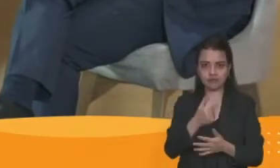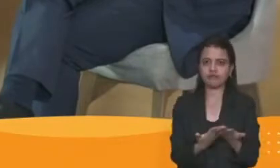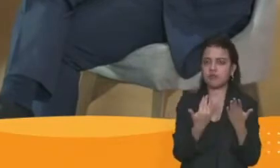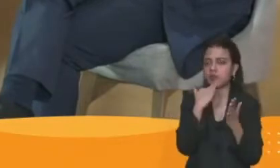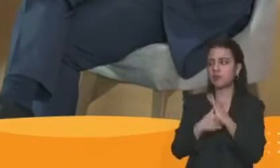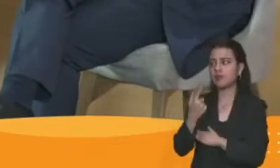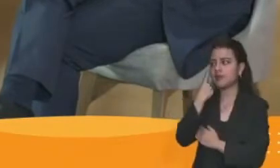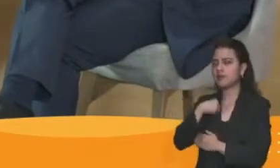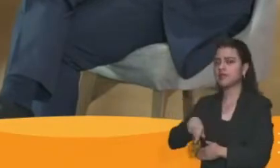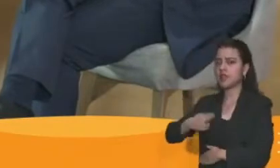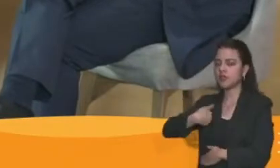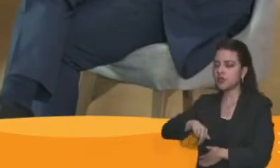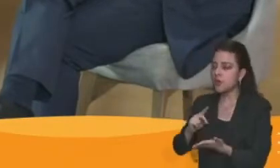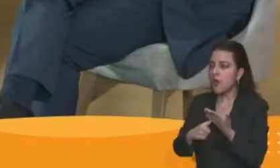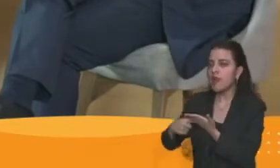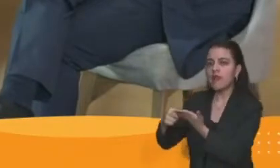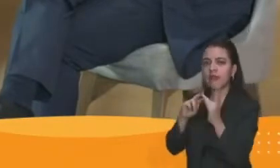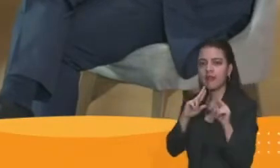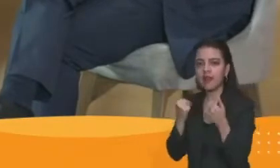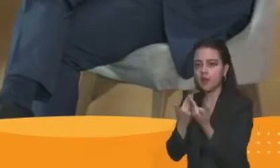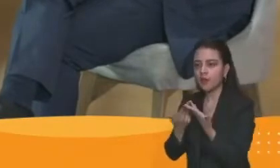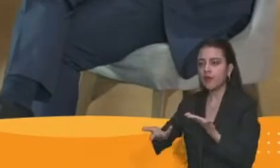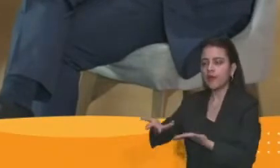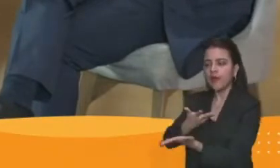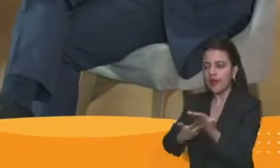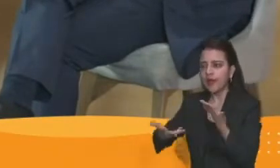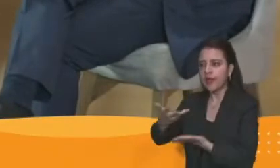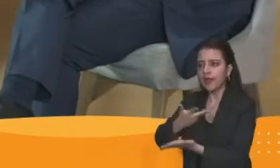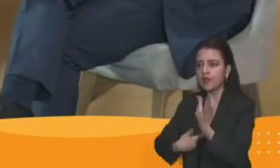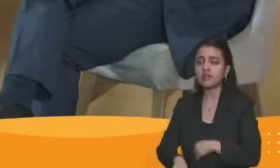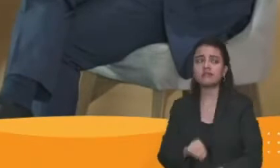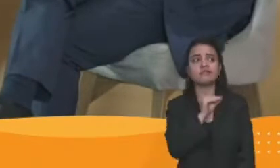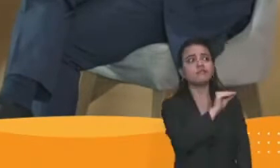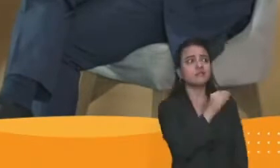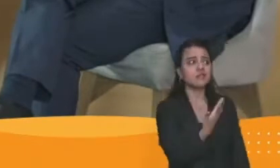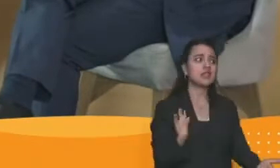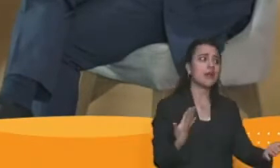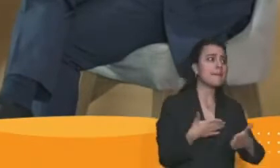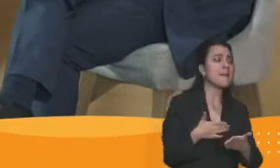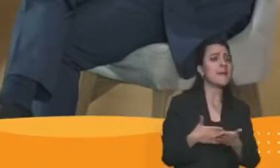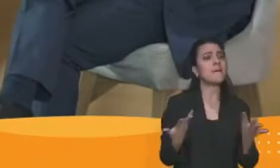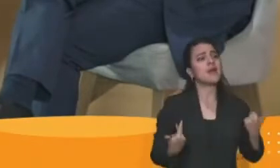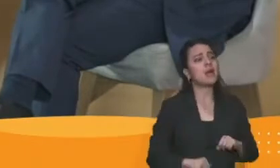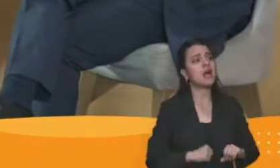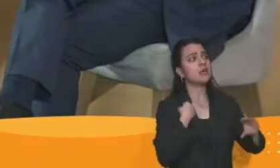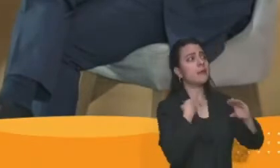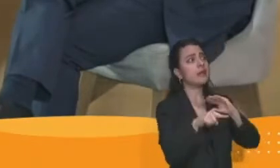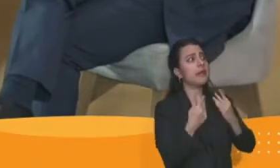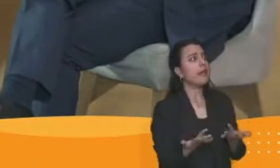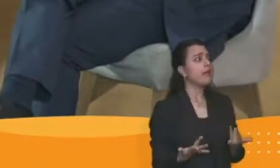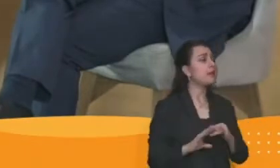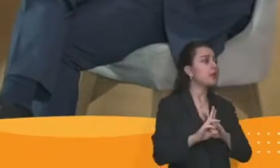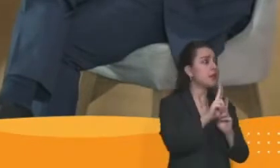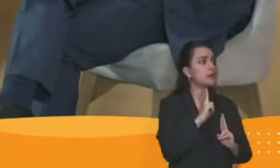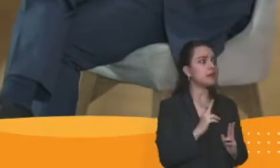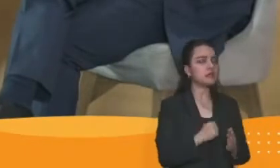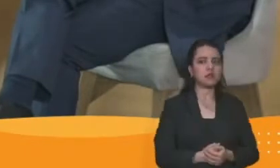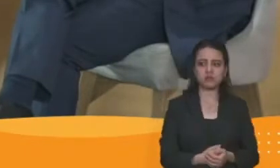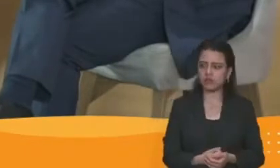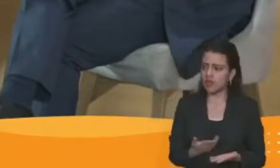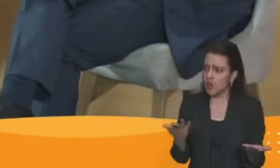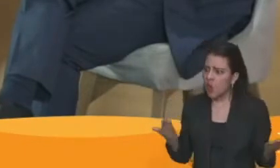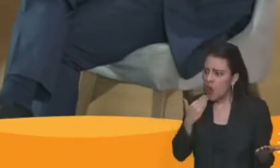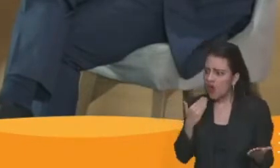bottlenecks. For example, yesterday with the miners that we were in Bolivar, there was mostly procedures. That's where they